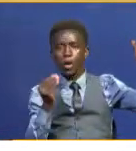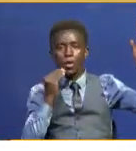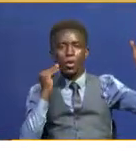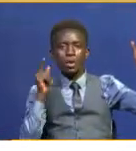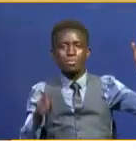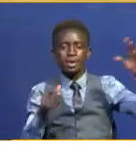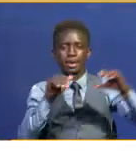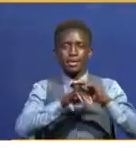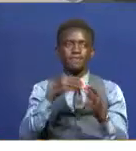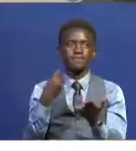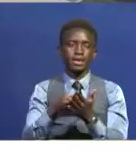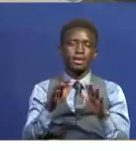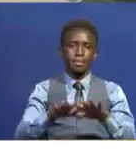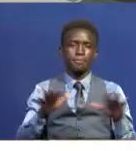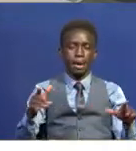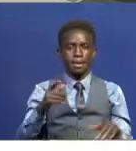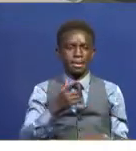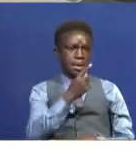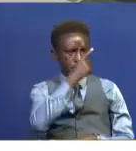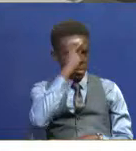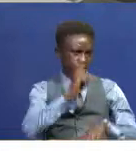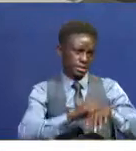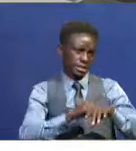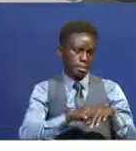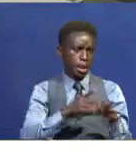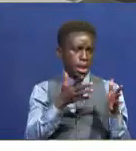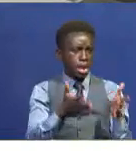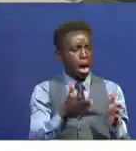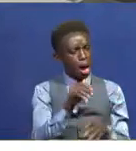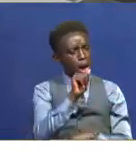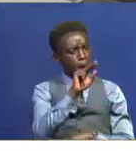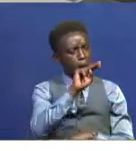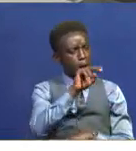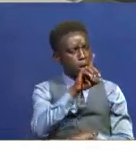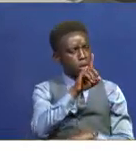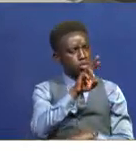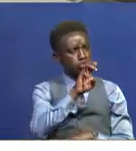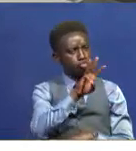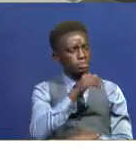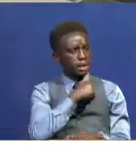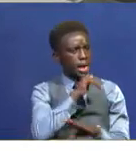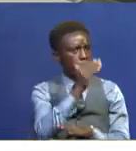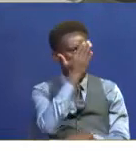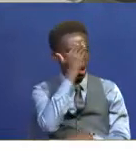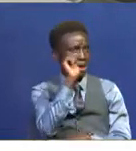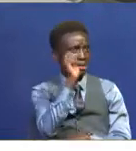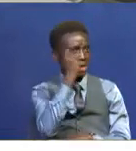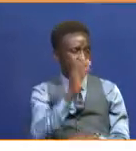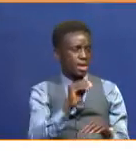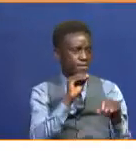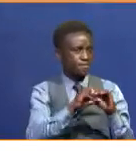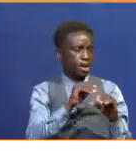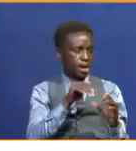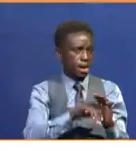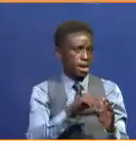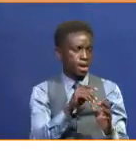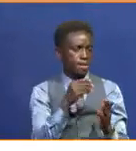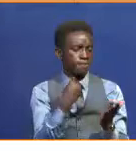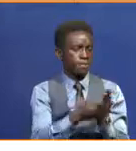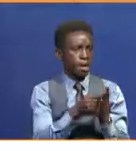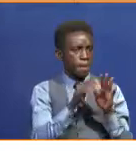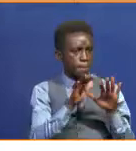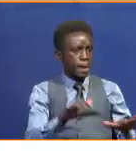Yeah, and because of the interest of time, Andrew, I'm looking at why should Kenyans be investing into the financial market, so to speak,